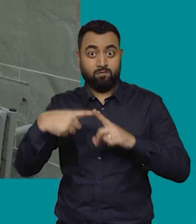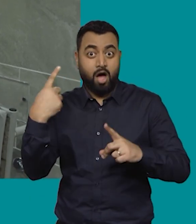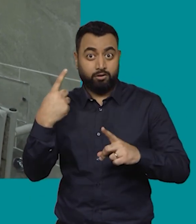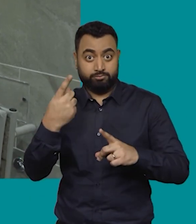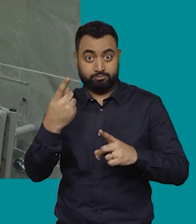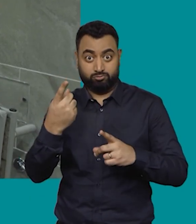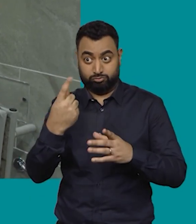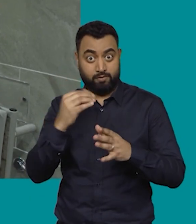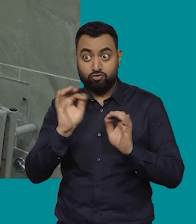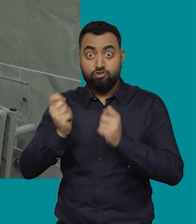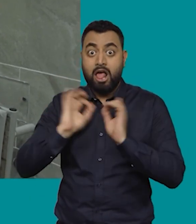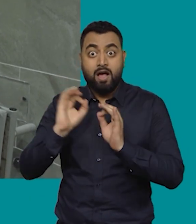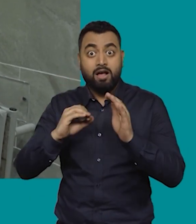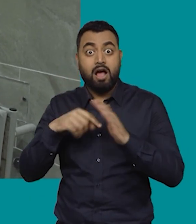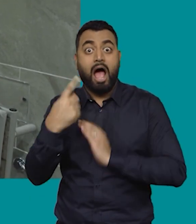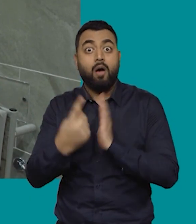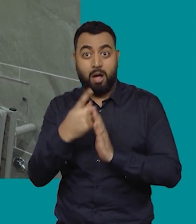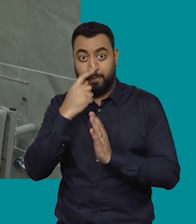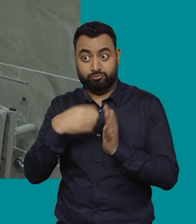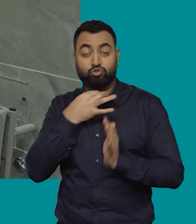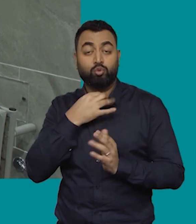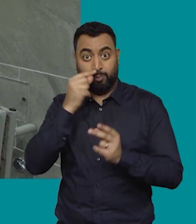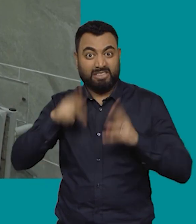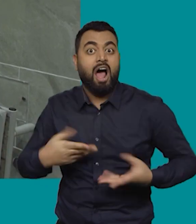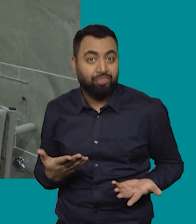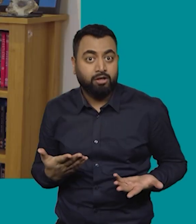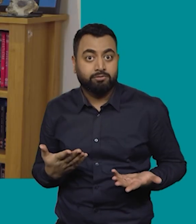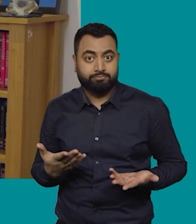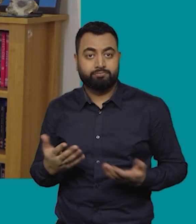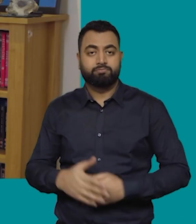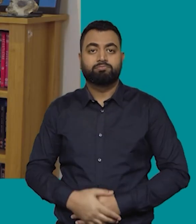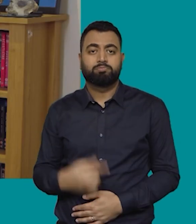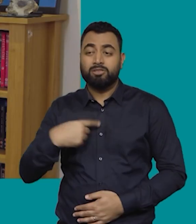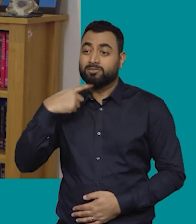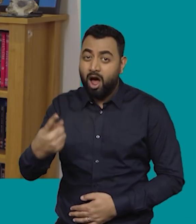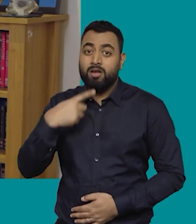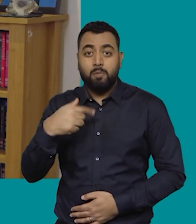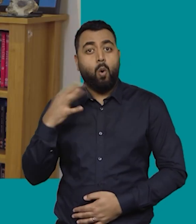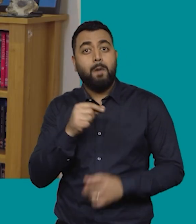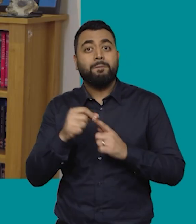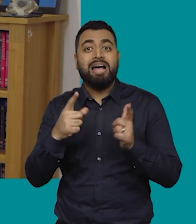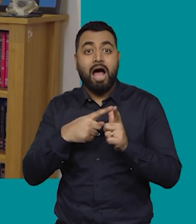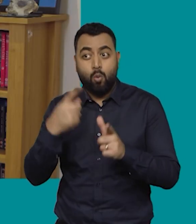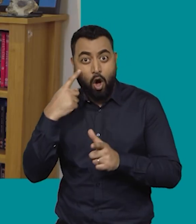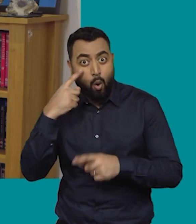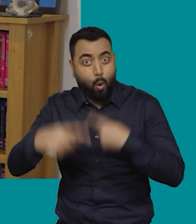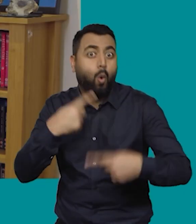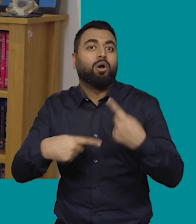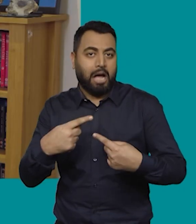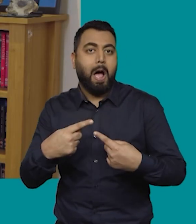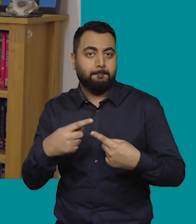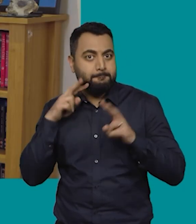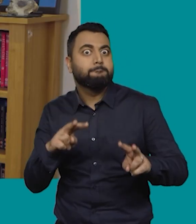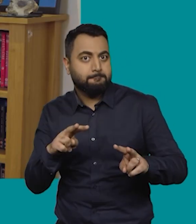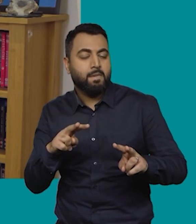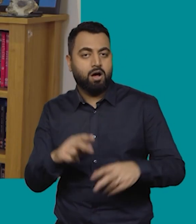it's not treated in under an hour, it can be fatal. And so I think those are the sorts of things that I try and instill in all of my PAs, just to be vigilant and on the